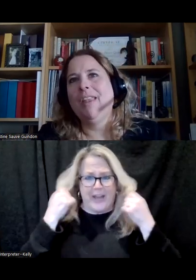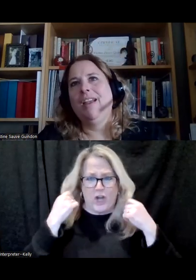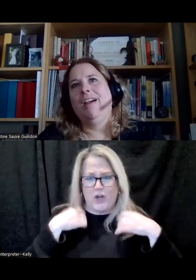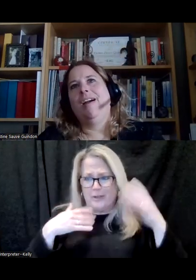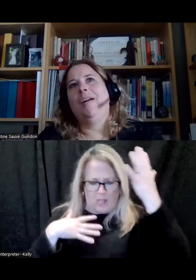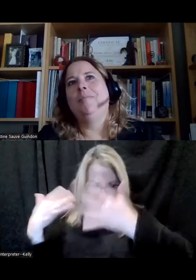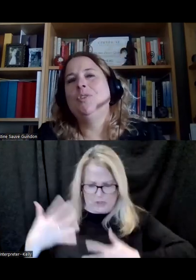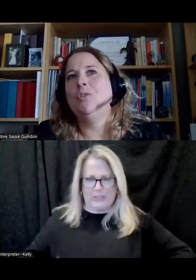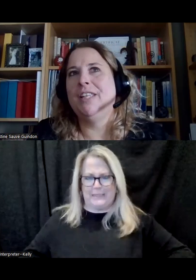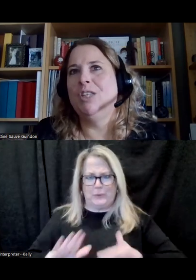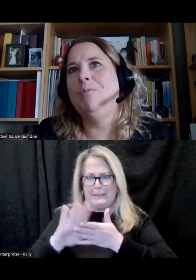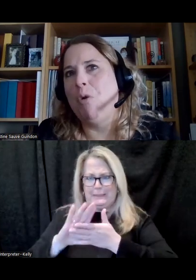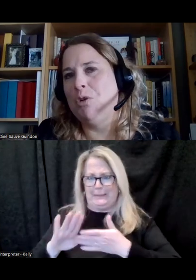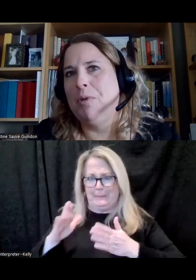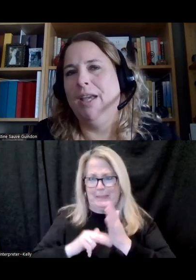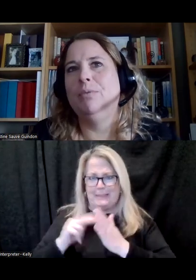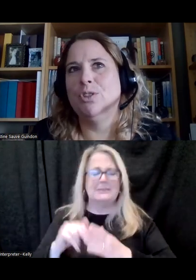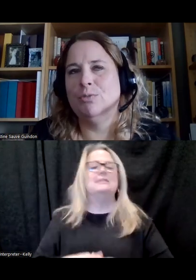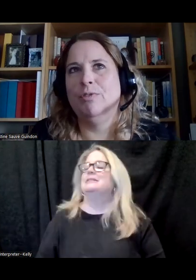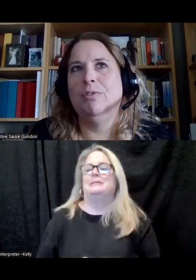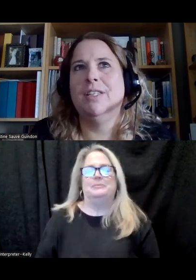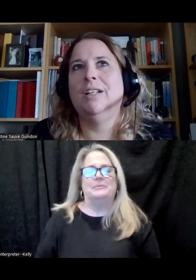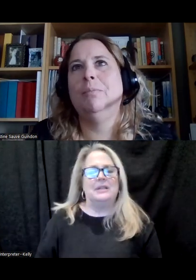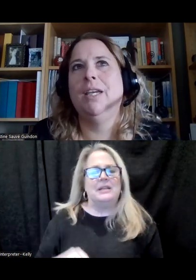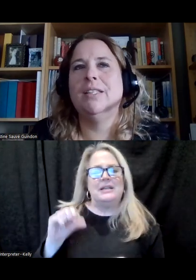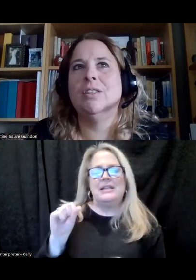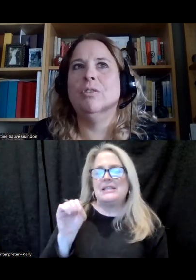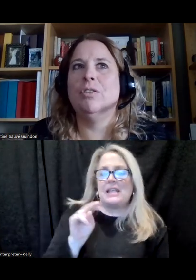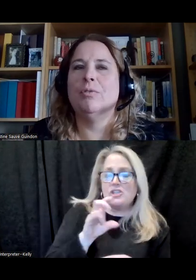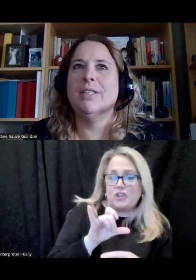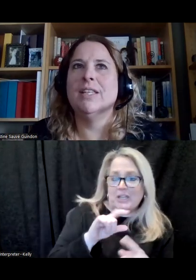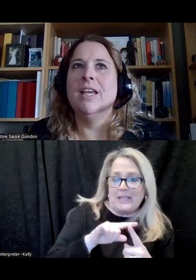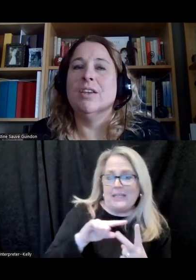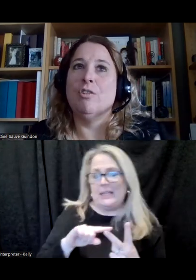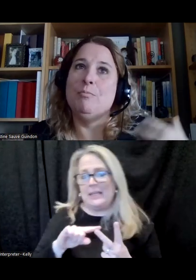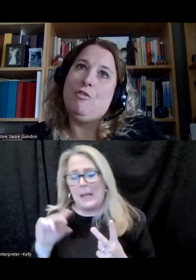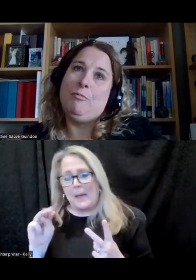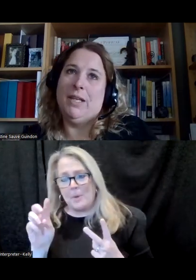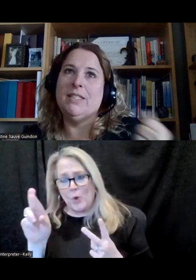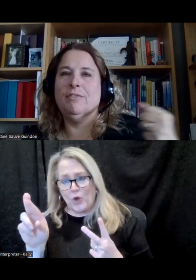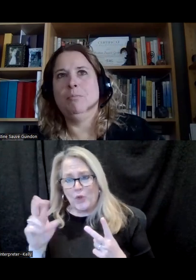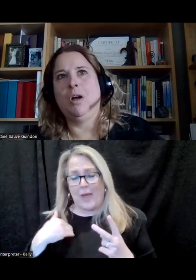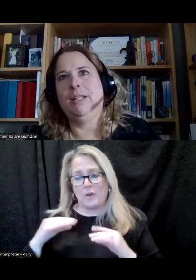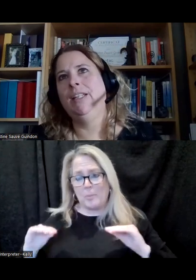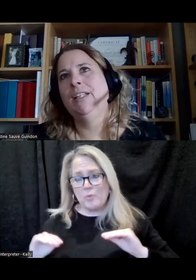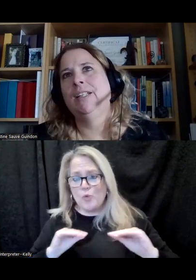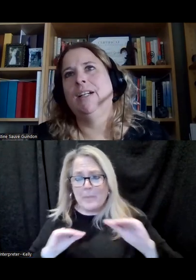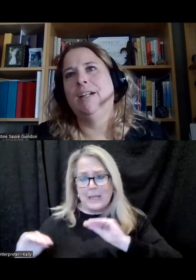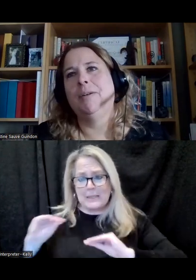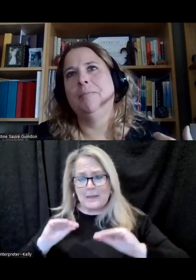everywhere. So sensory motor, right? We'll just review this a little bit. So there is your movements of your